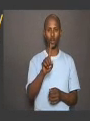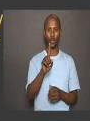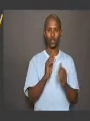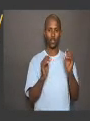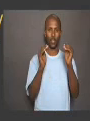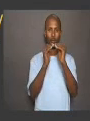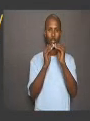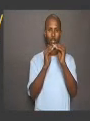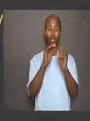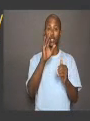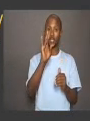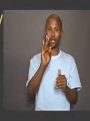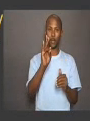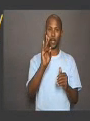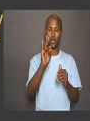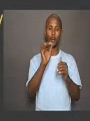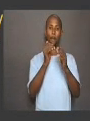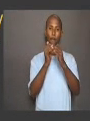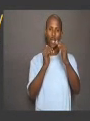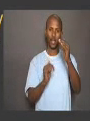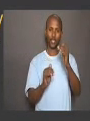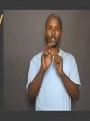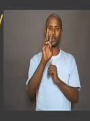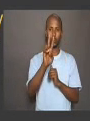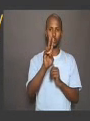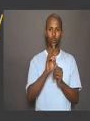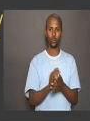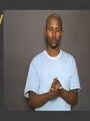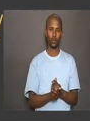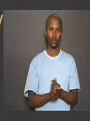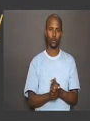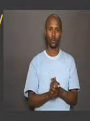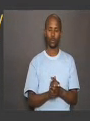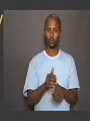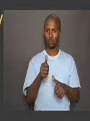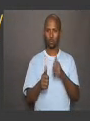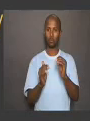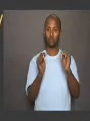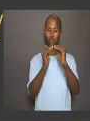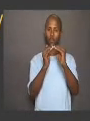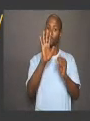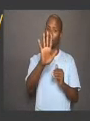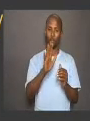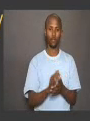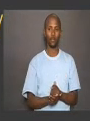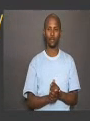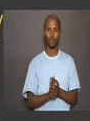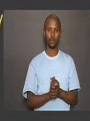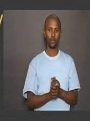A1 equals 7 minus 2, which is